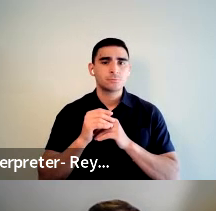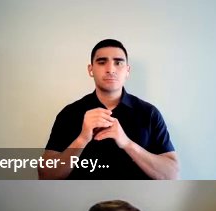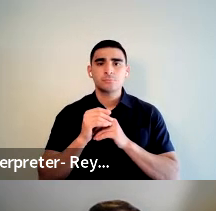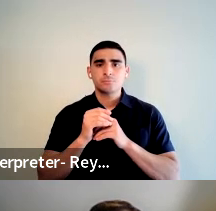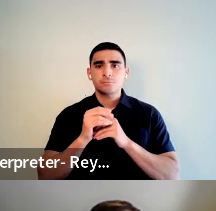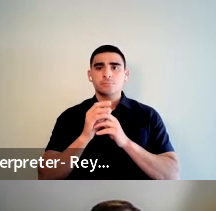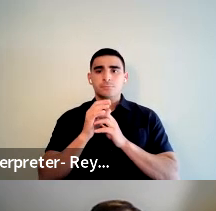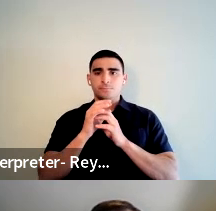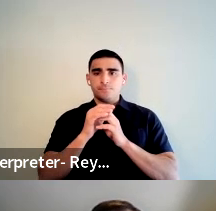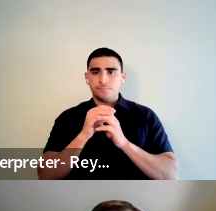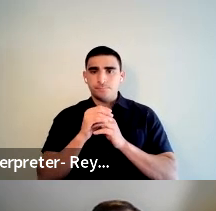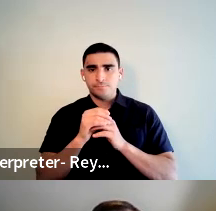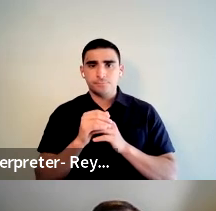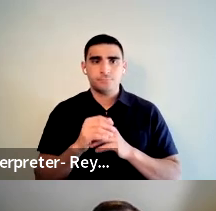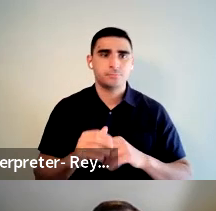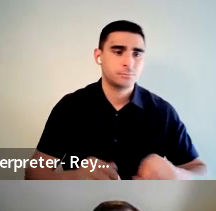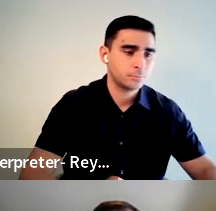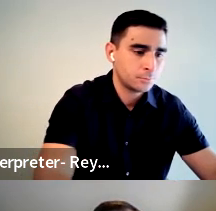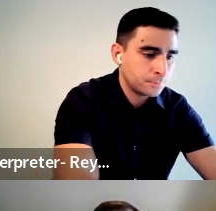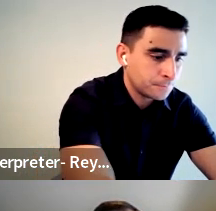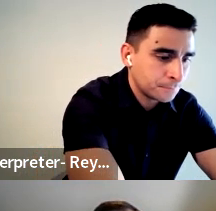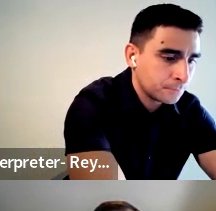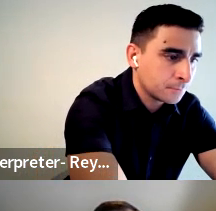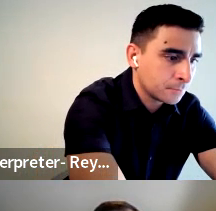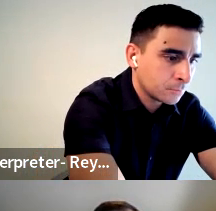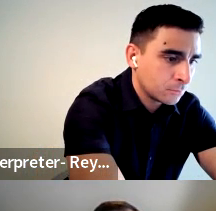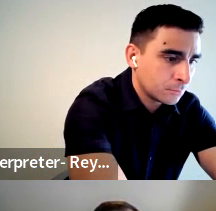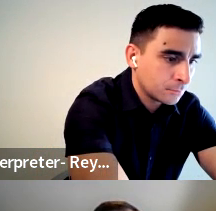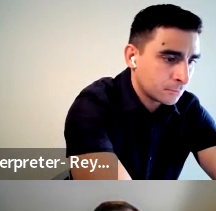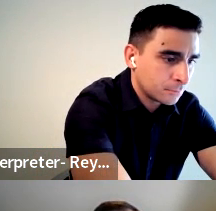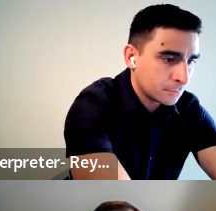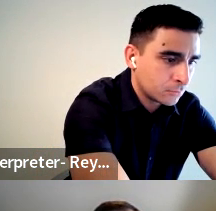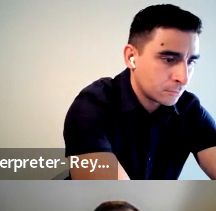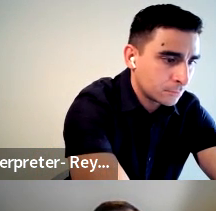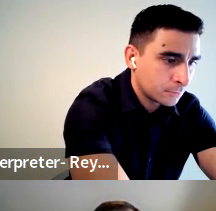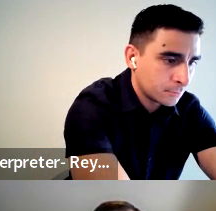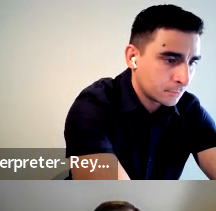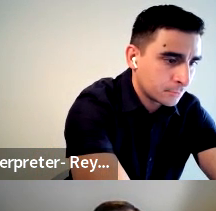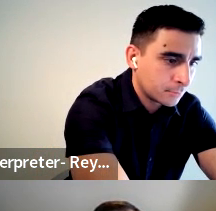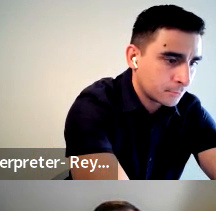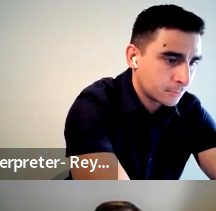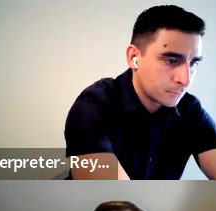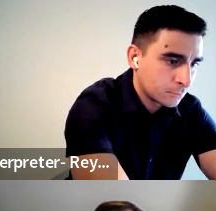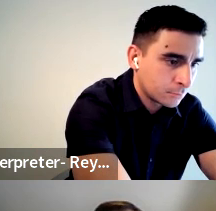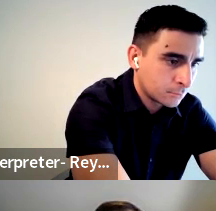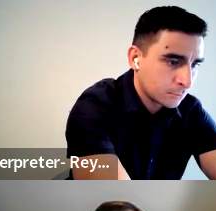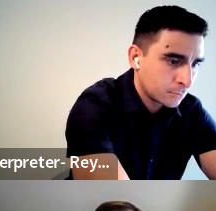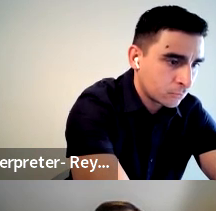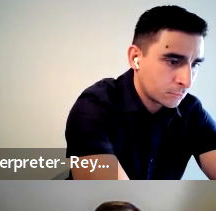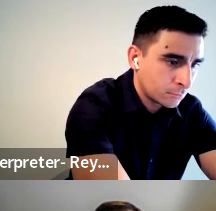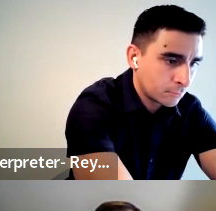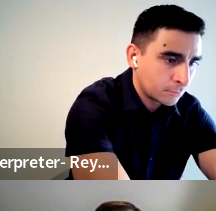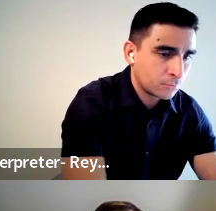So the other subgroup was around looking at the co-responder model and delinking it from